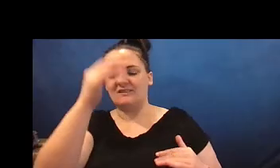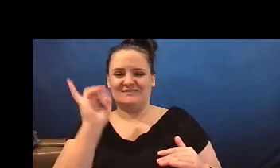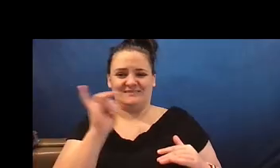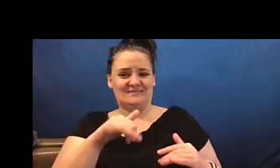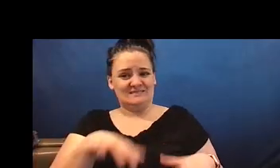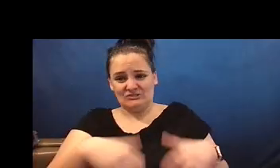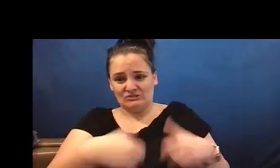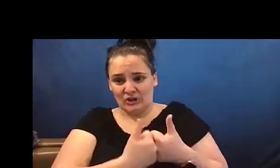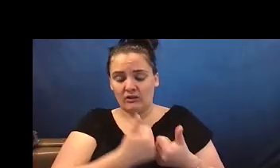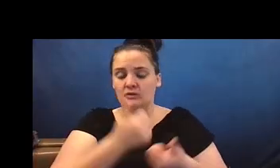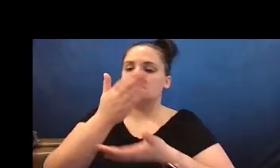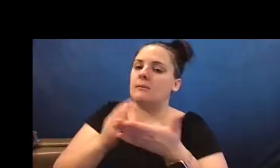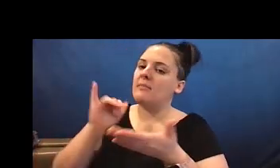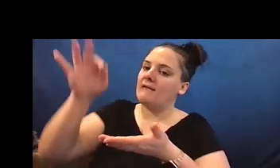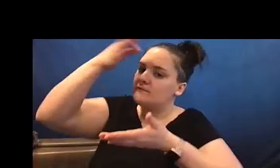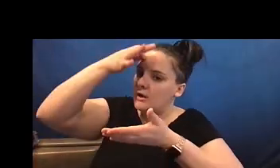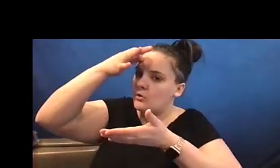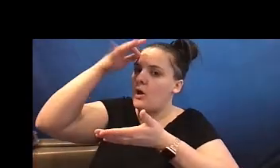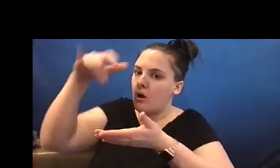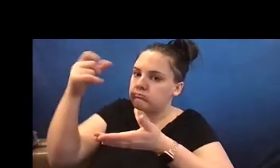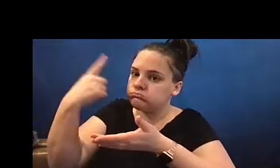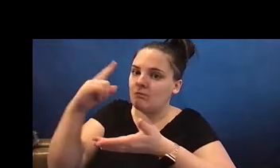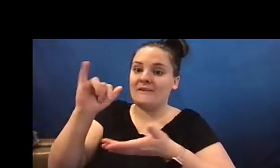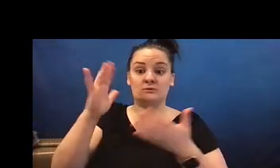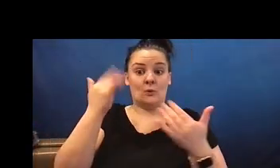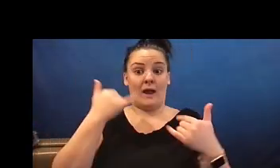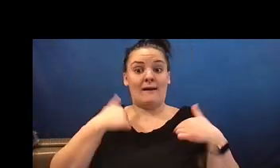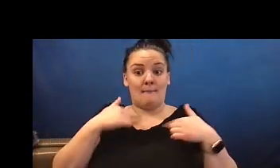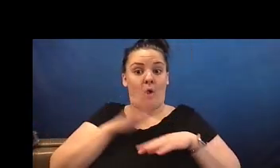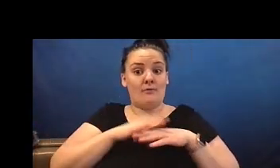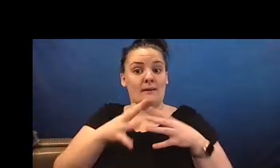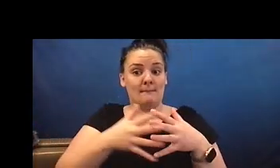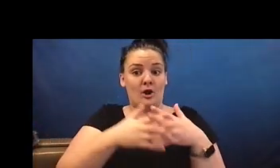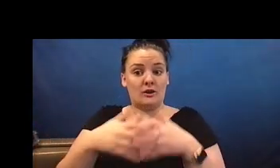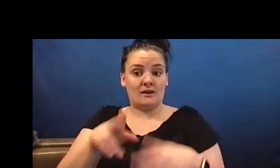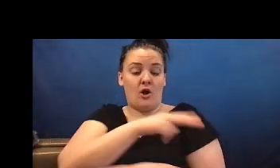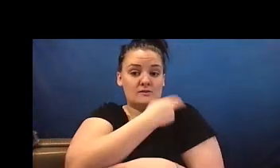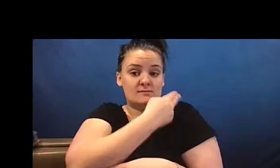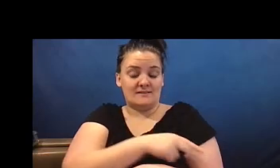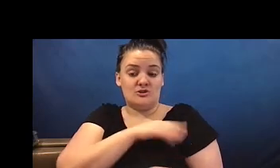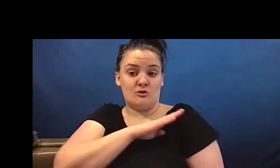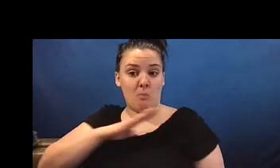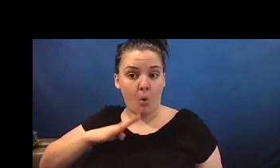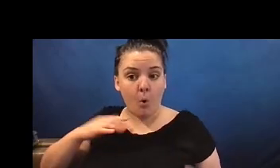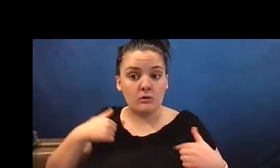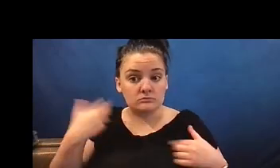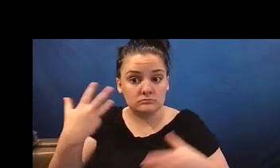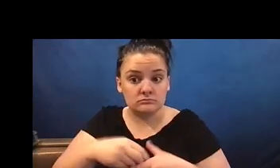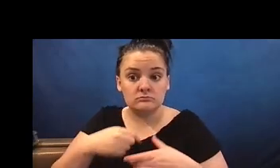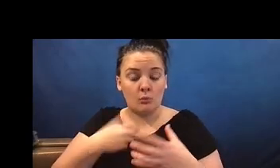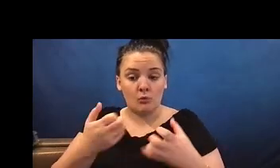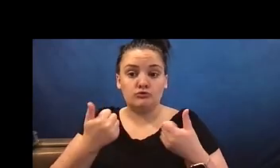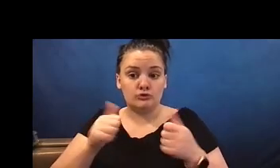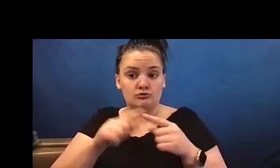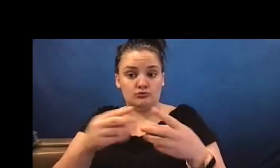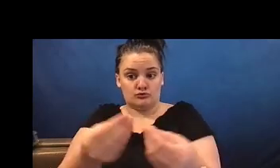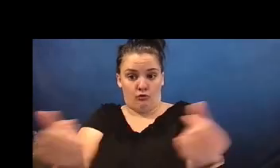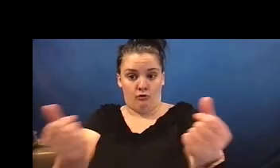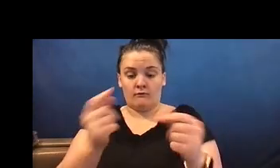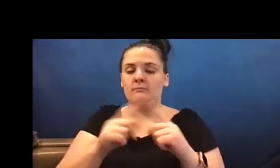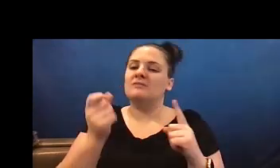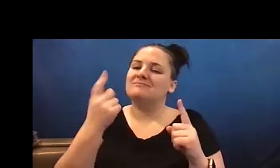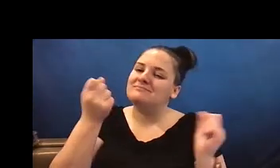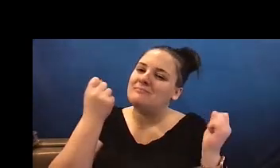this is federal, which is why I'm on the American Hospital Association board to try and solve some of this. But a lot of this is solvable at the state